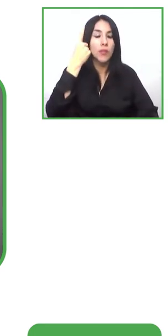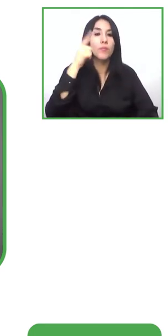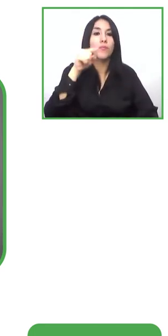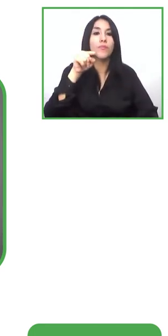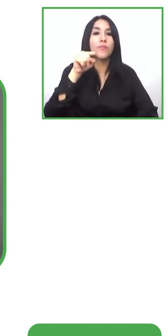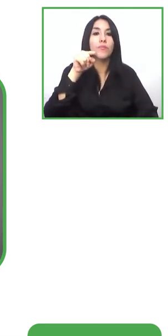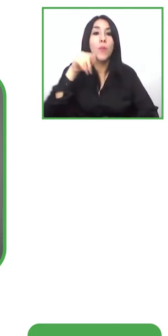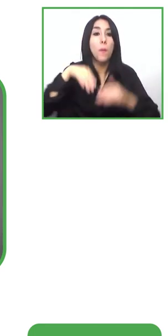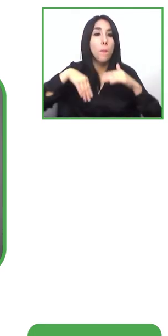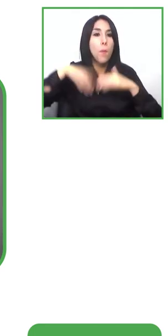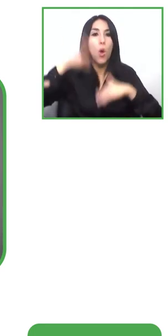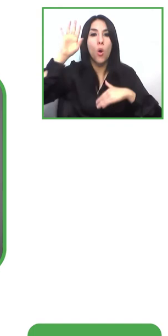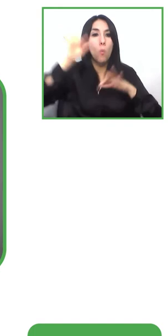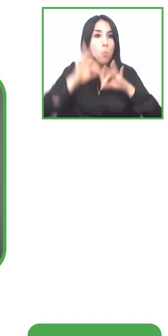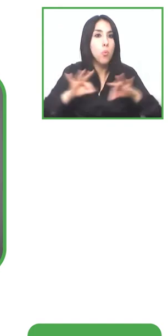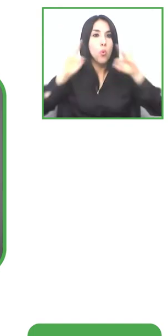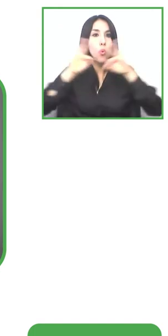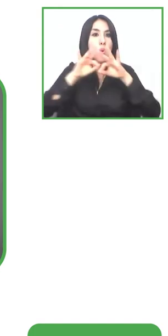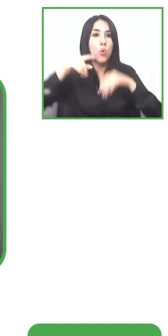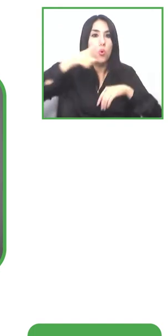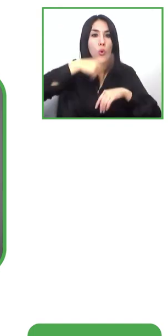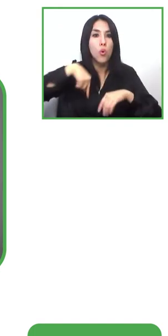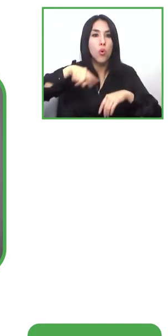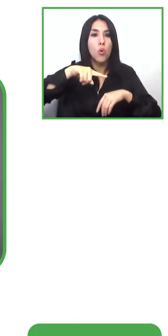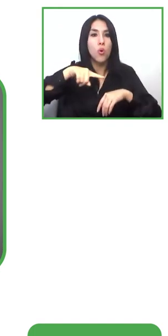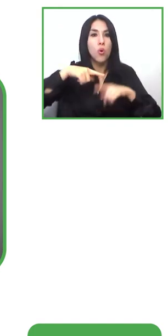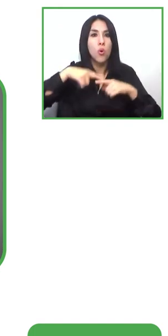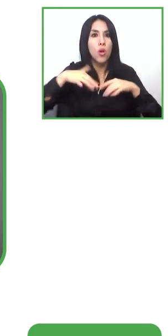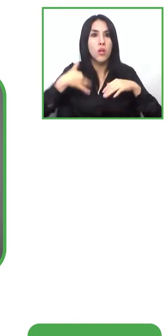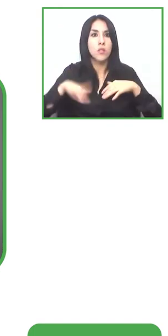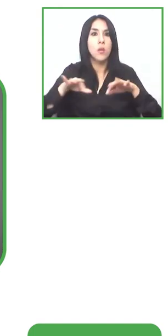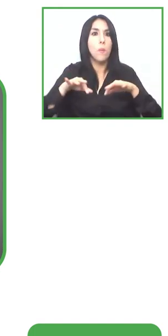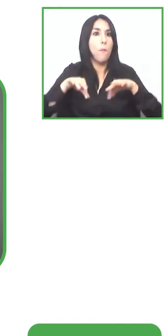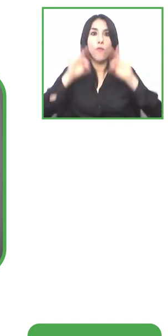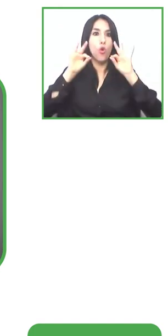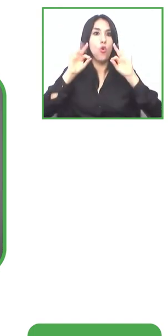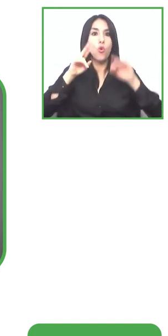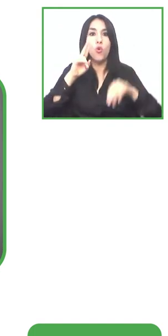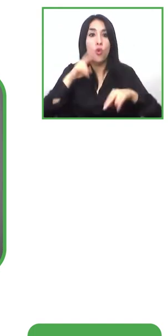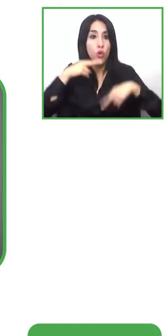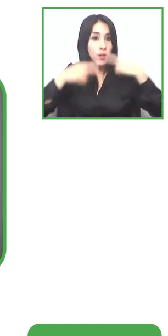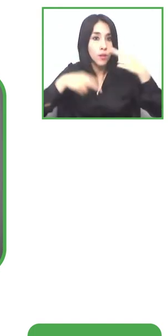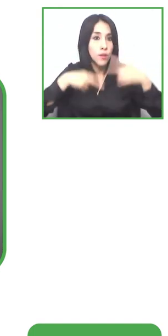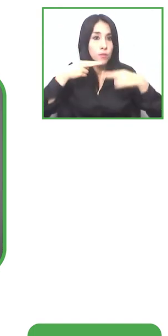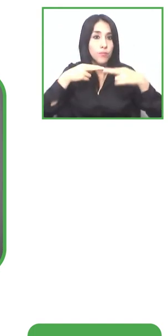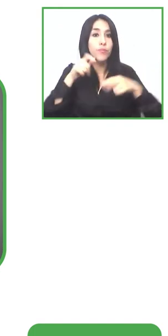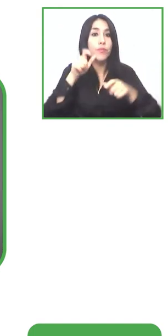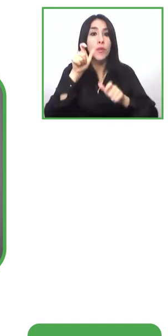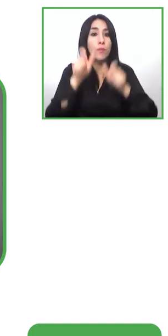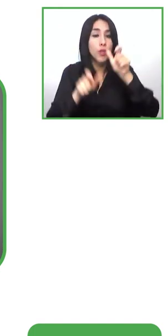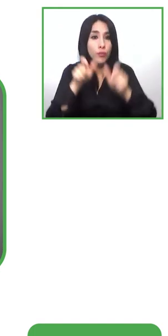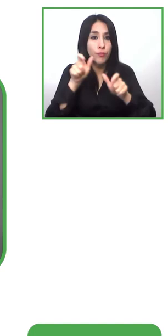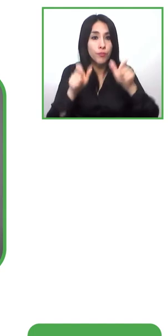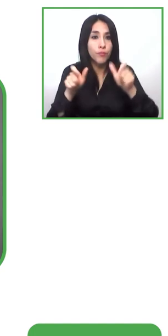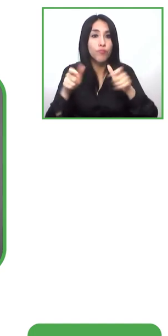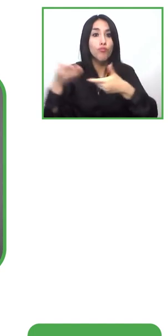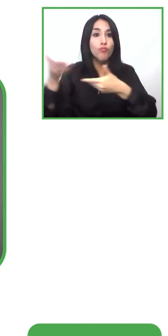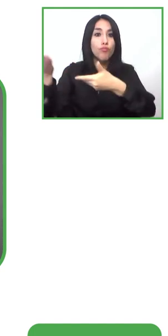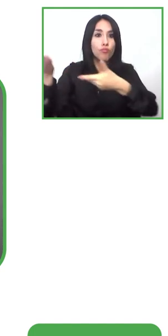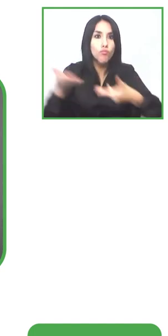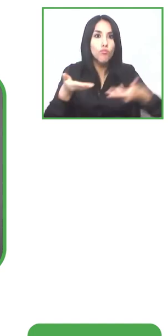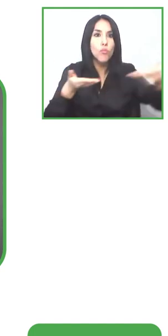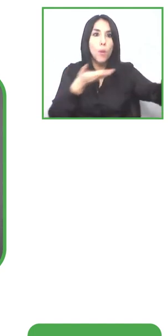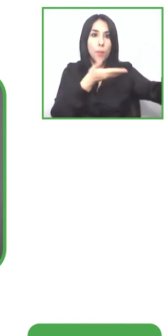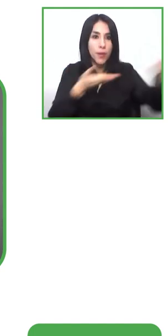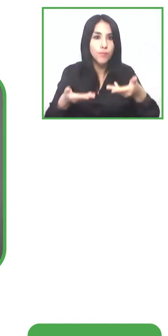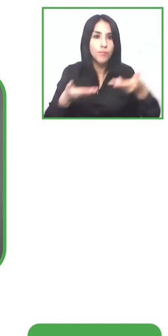this process, overcoming this pandemic and trying to recover? What are the objectives